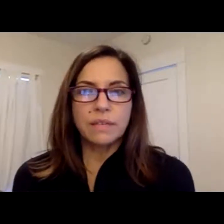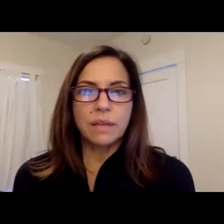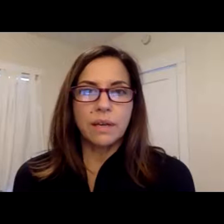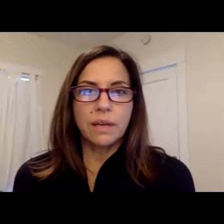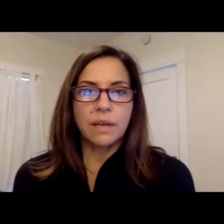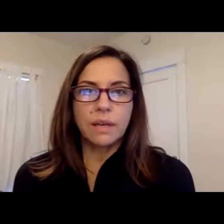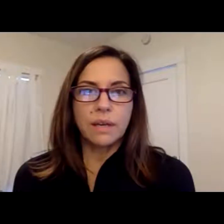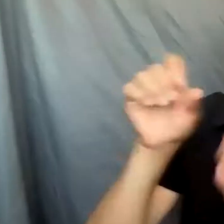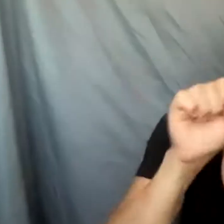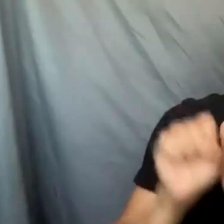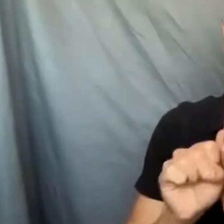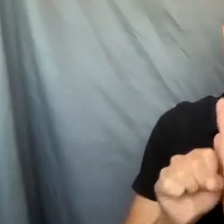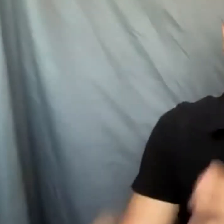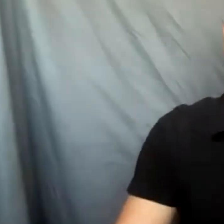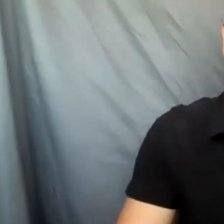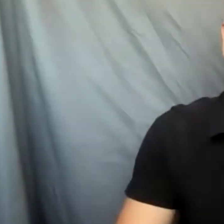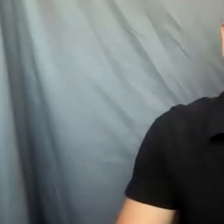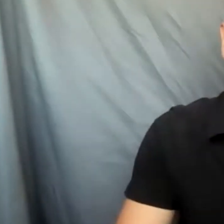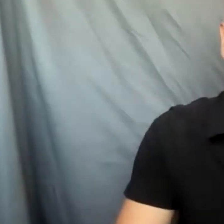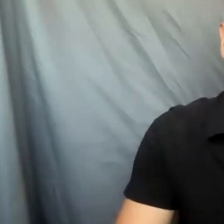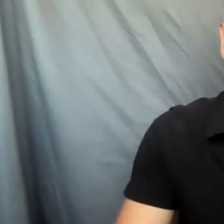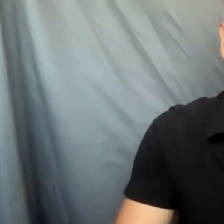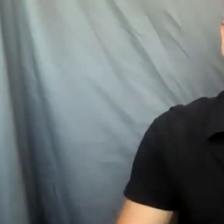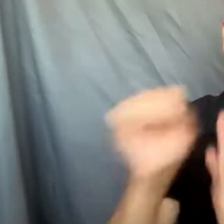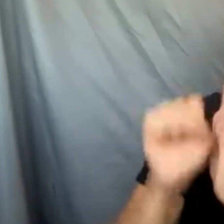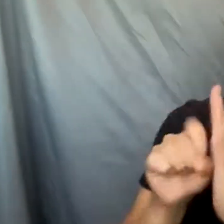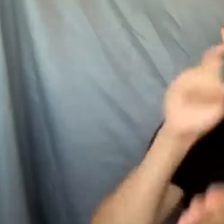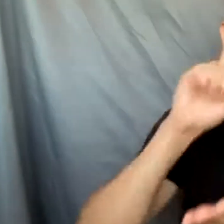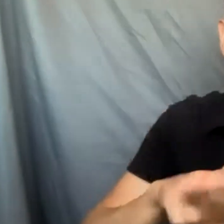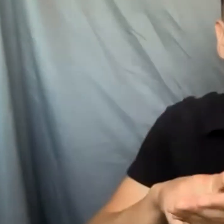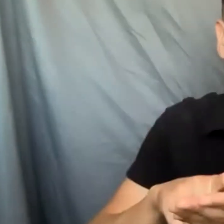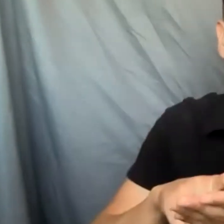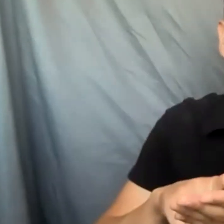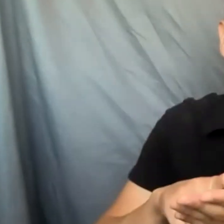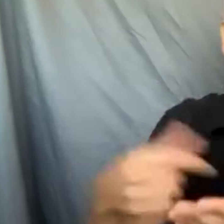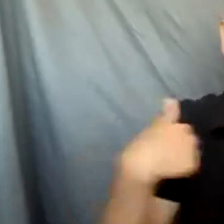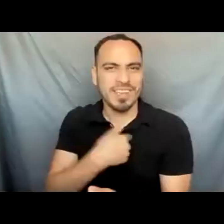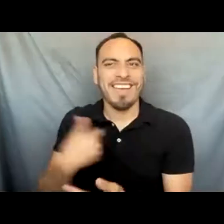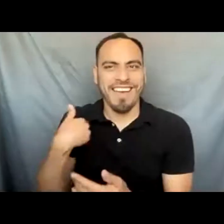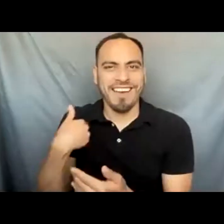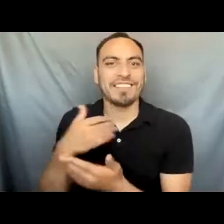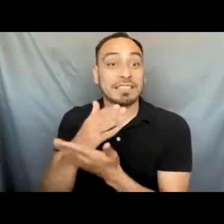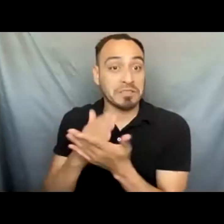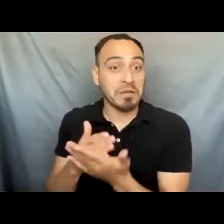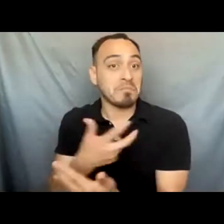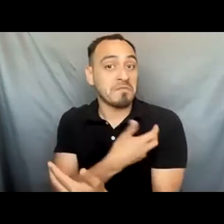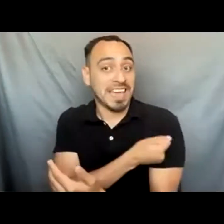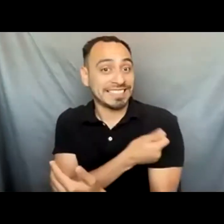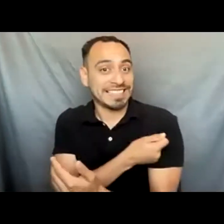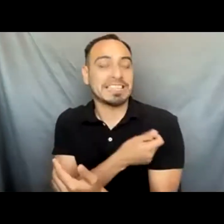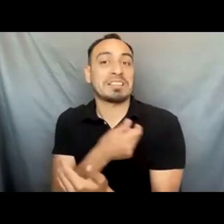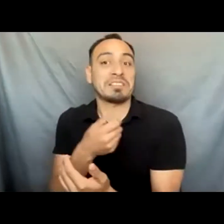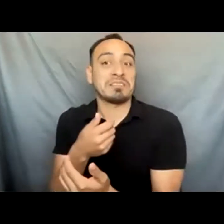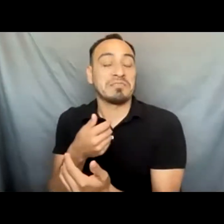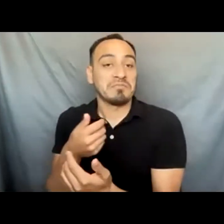state recognized that counties really have quite a bit of vaccine on hand. And so they did not allocate vaccine to